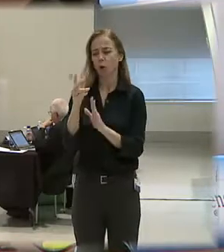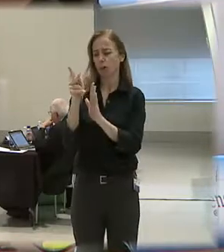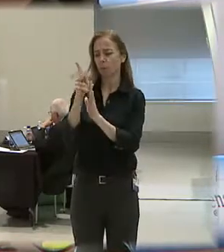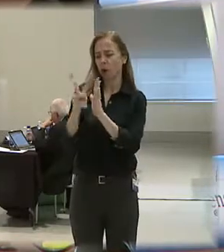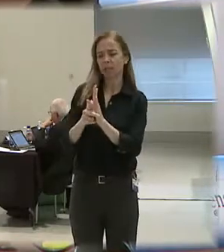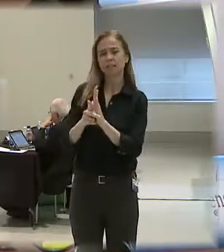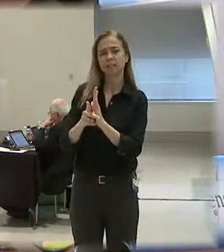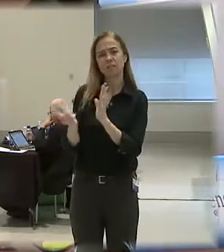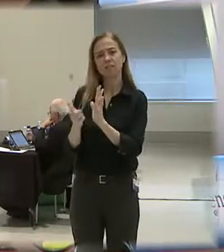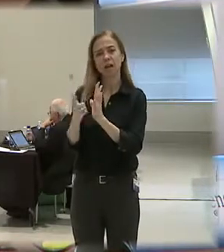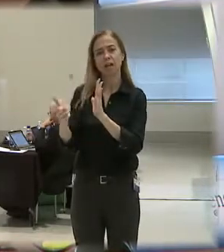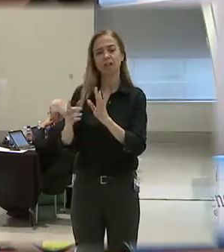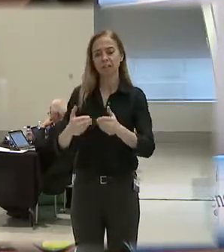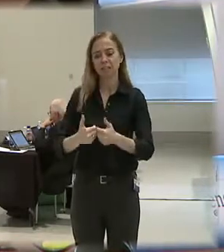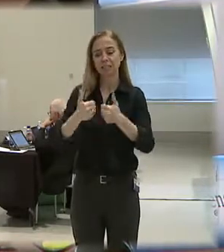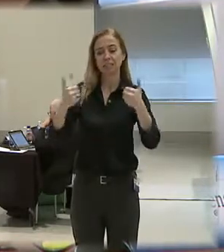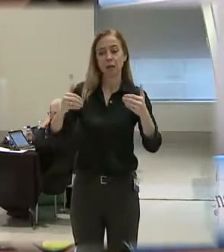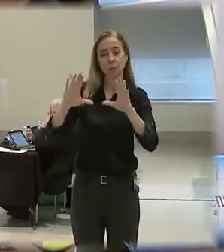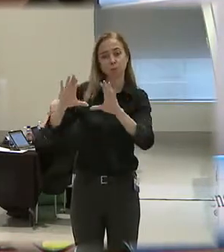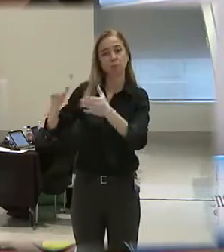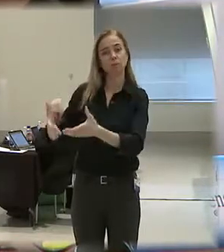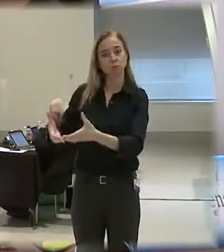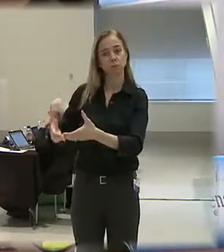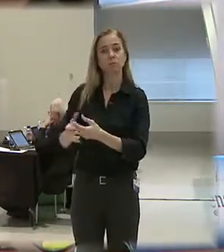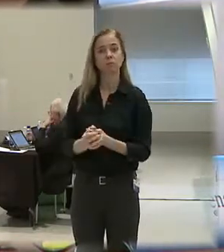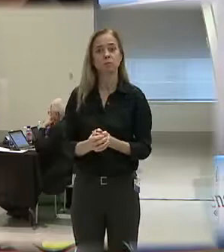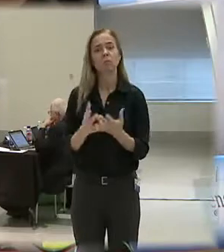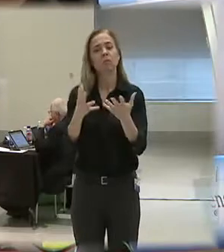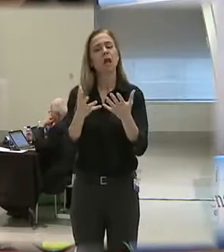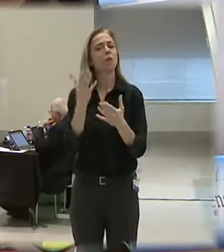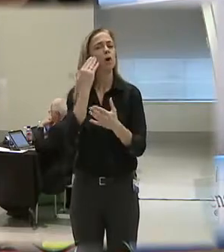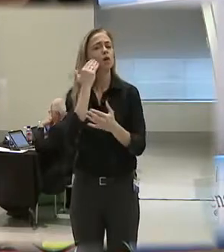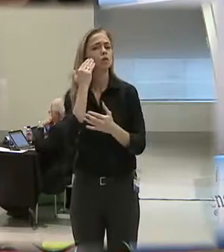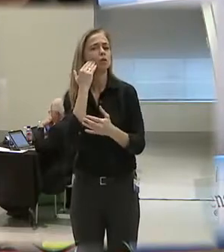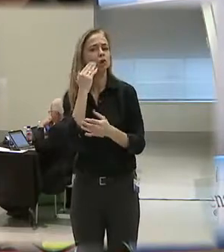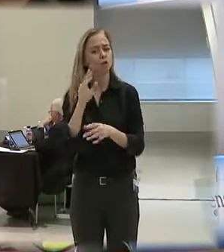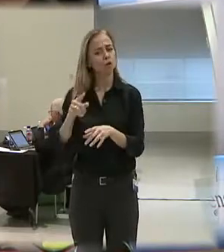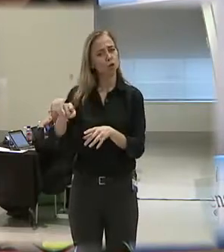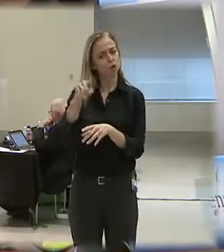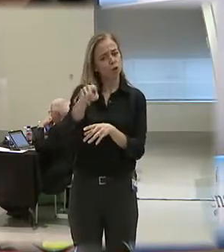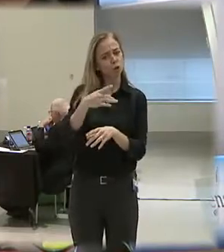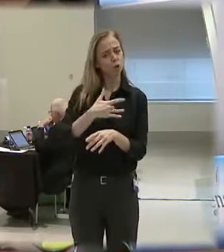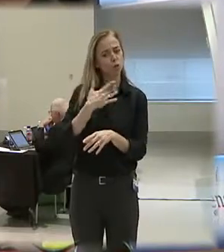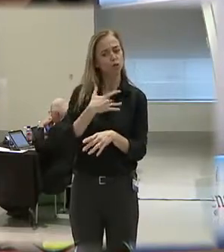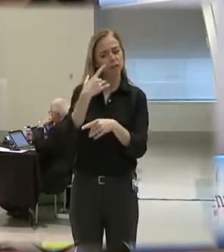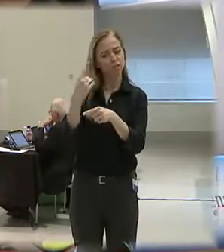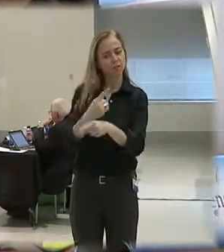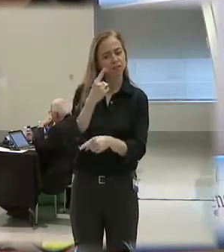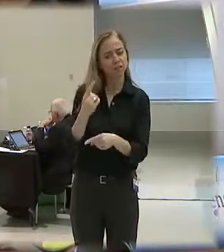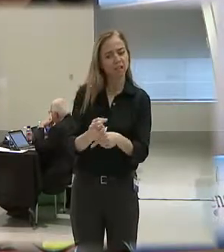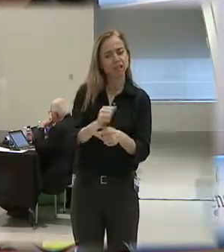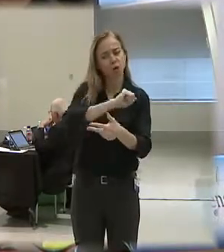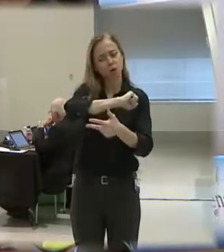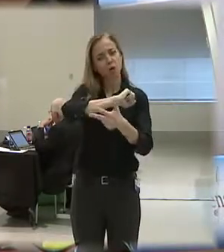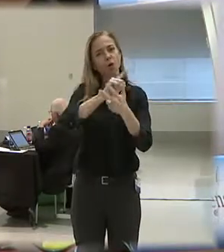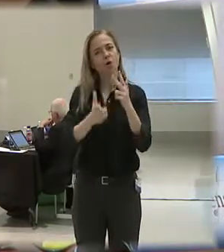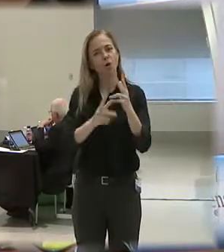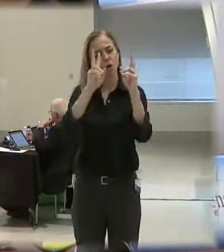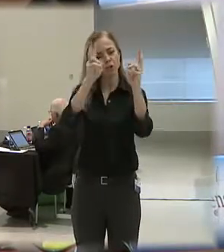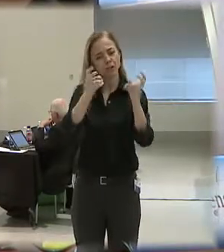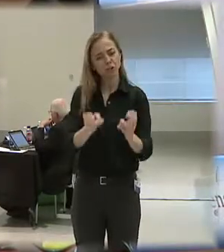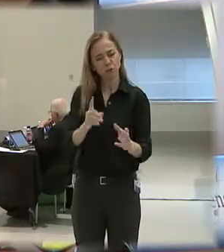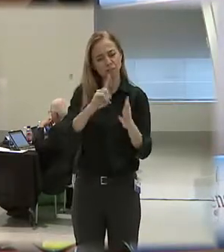another set of concerns. I want to know whether you think it's appropriate that we're investigating all of these kinds of